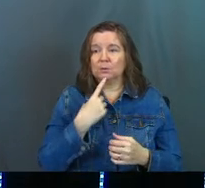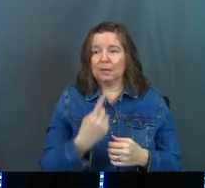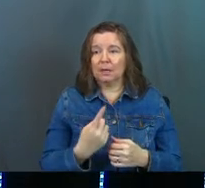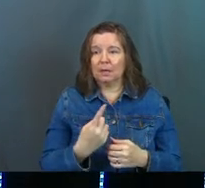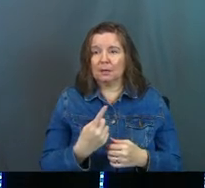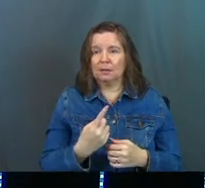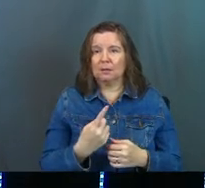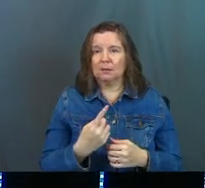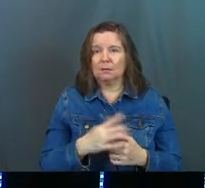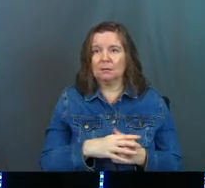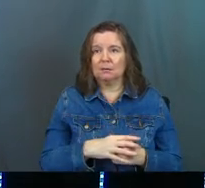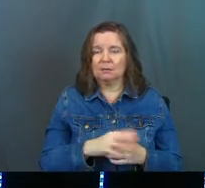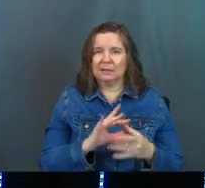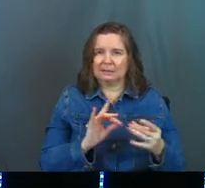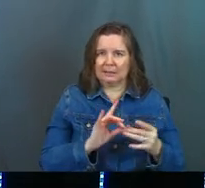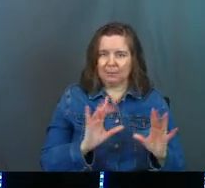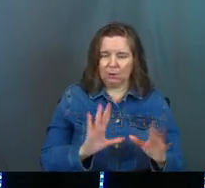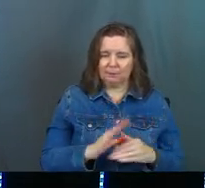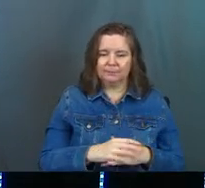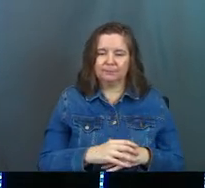say a little disclaimer.